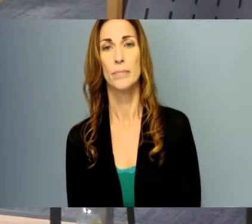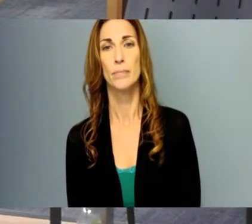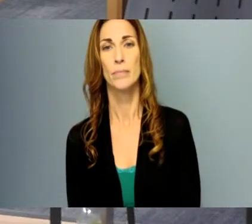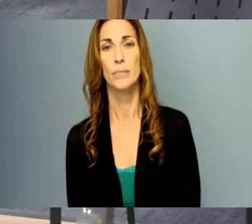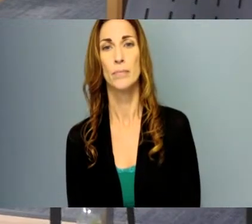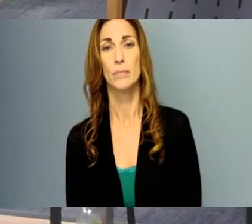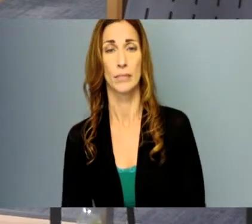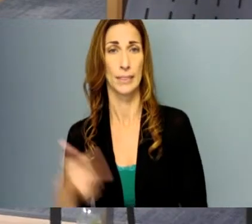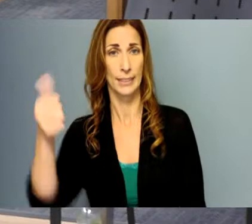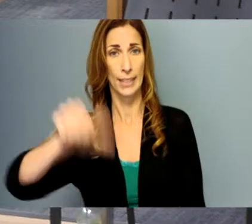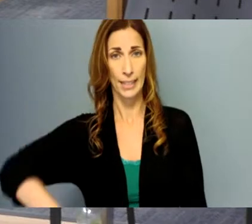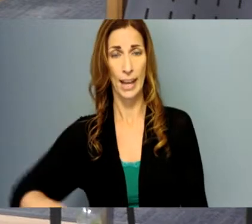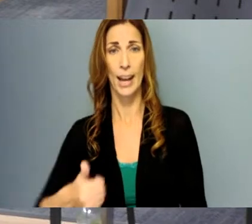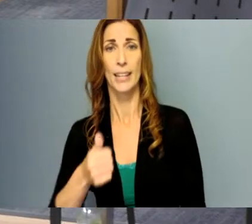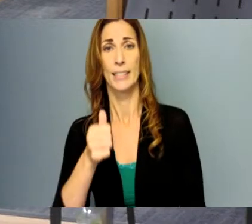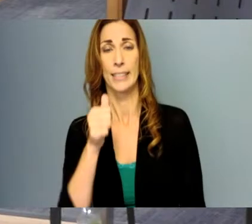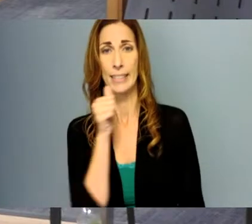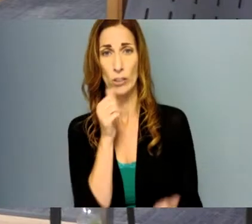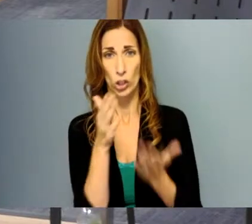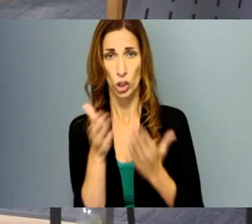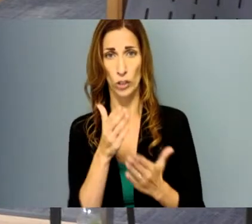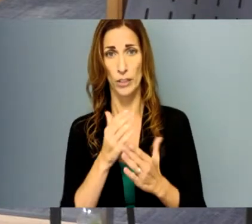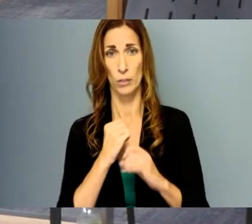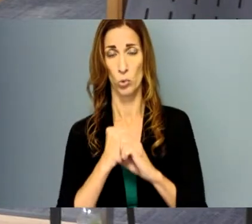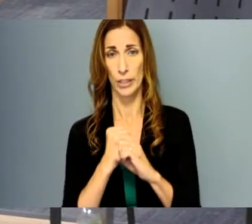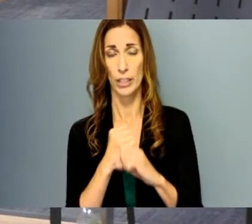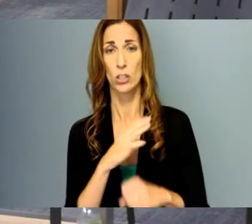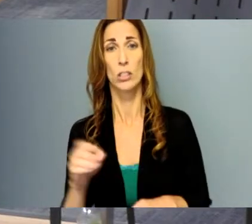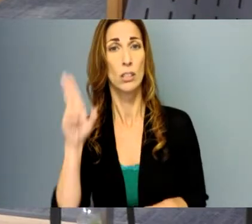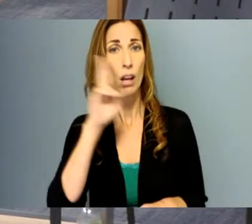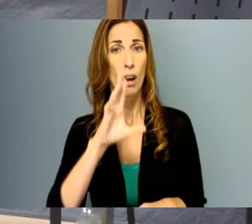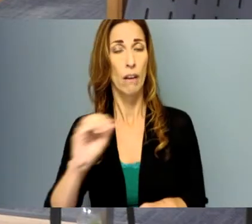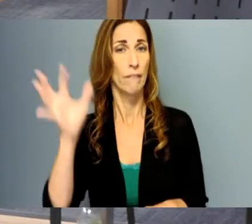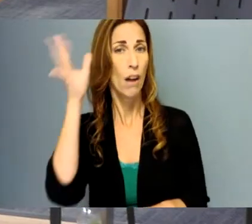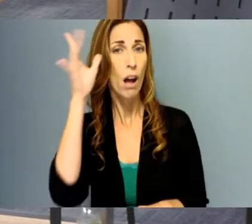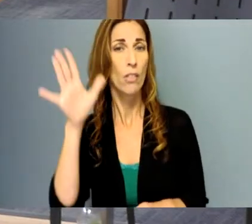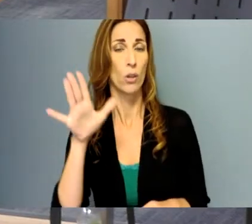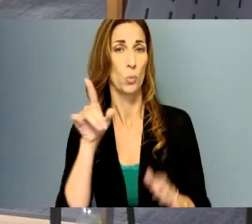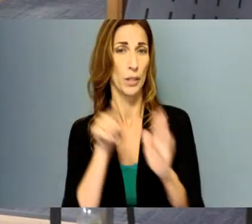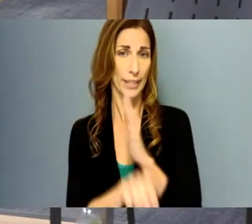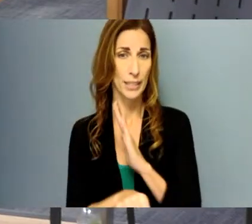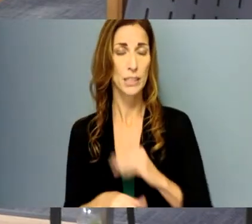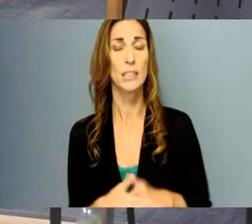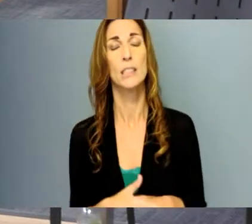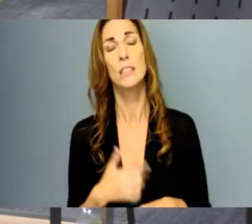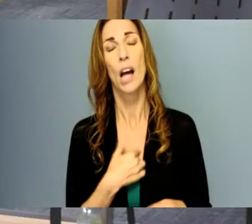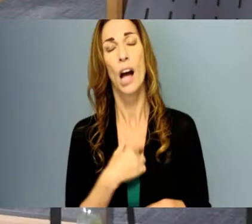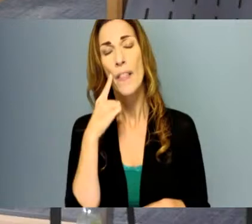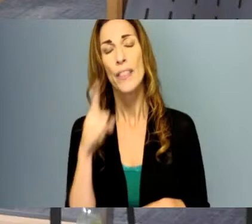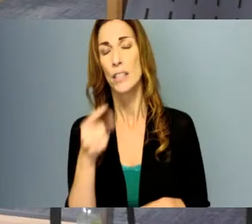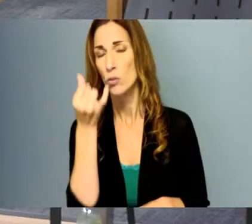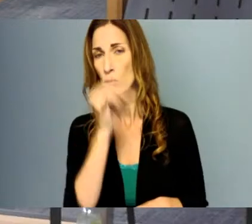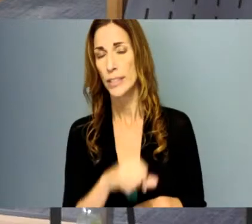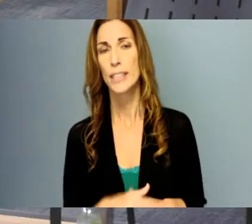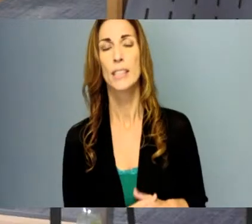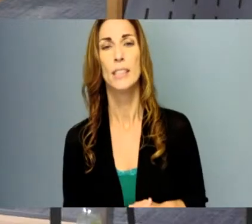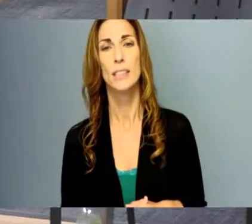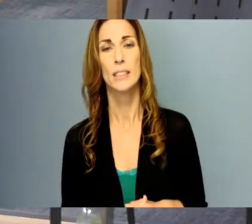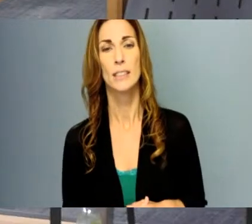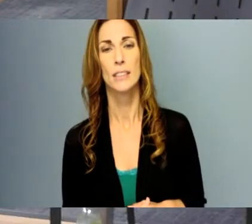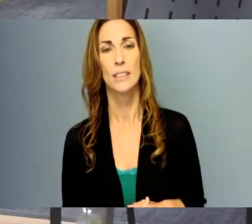Service protection. His uncle and his father were killed. I think this is ridiculous. I